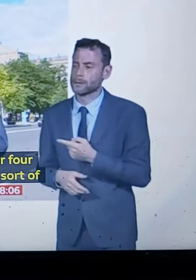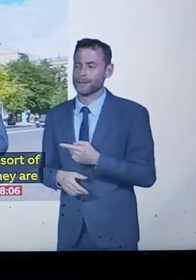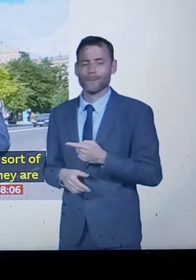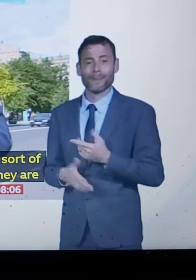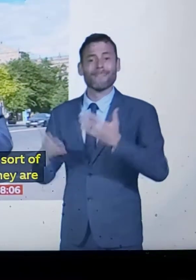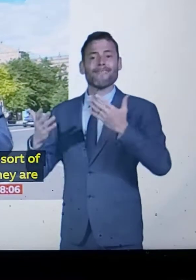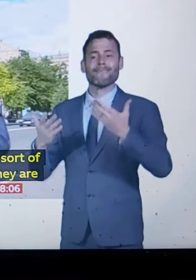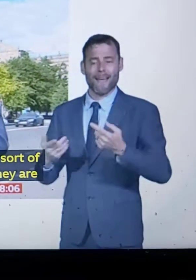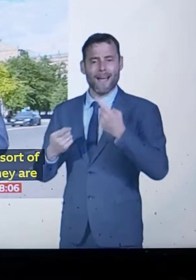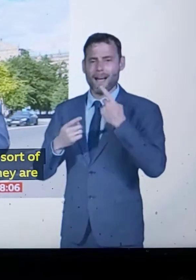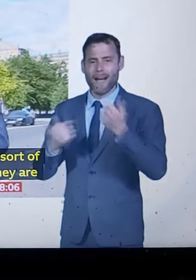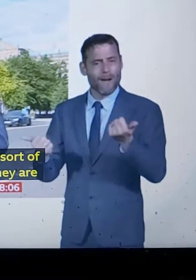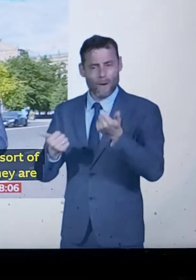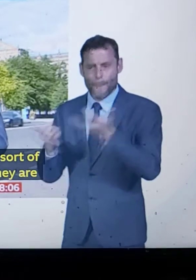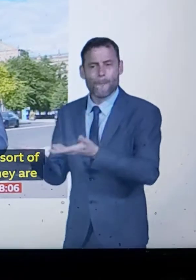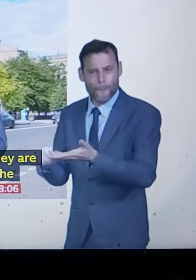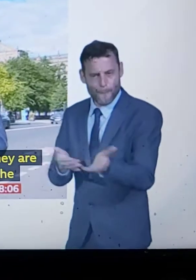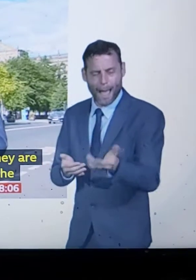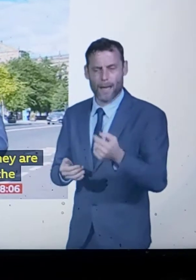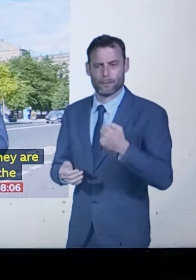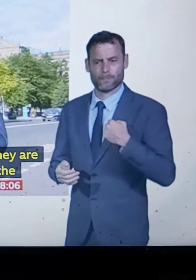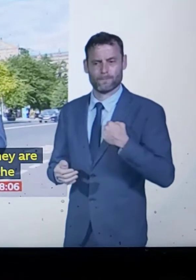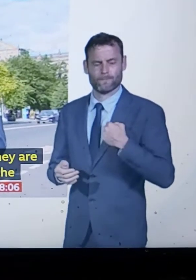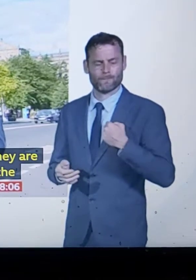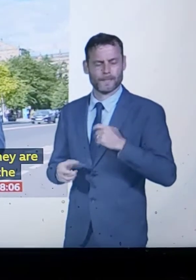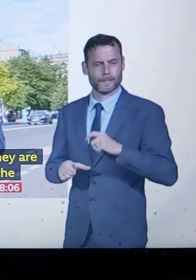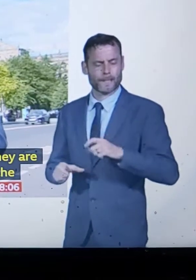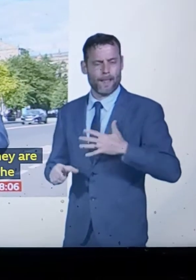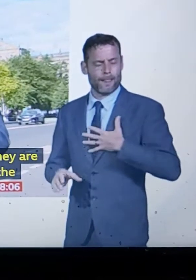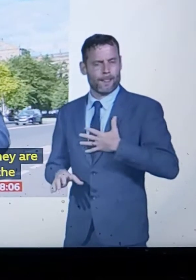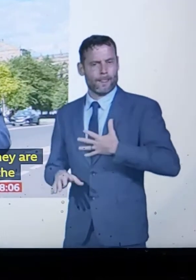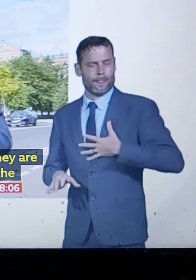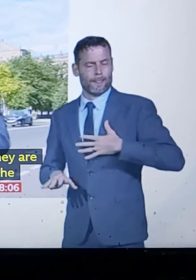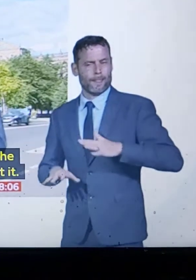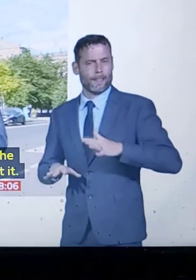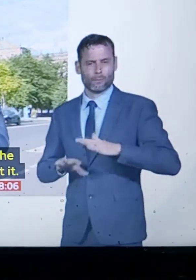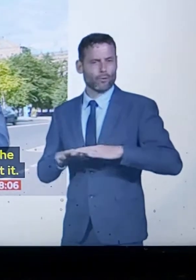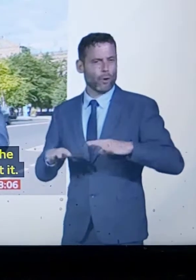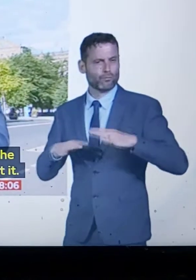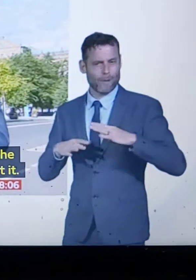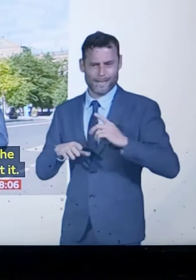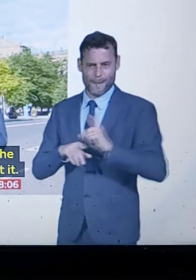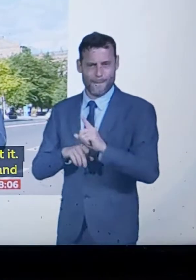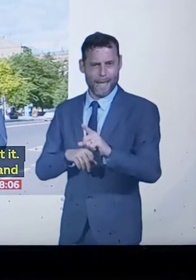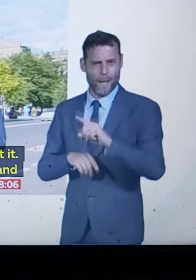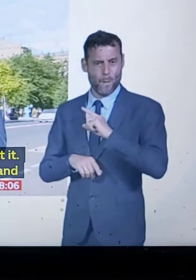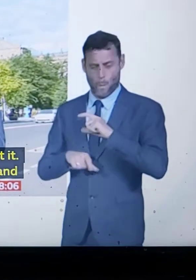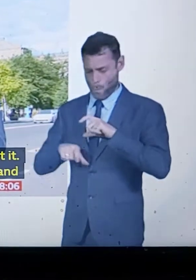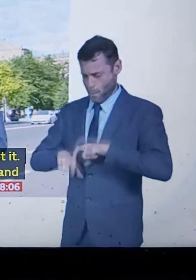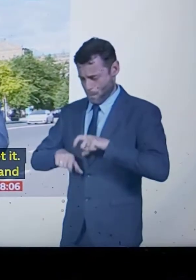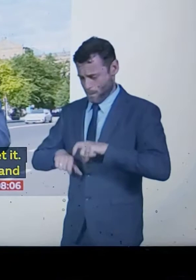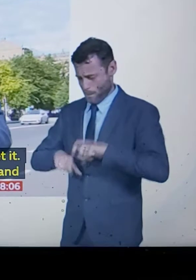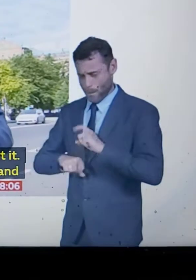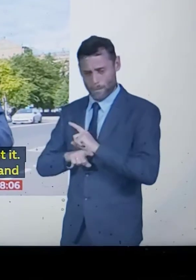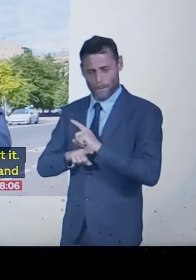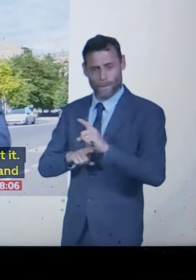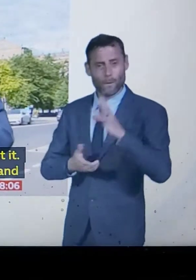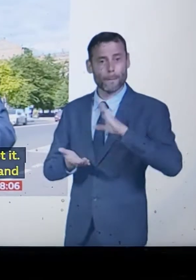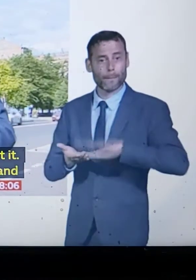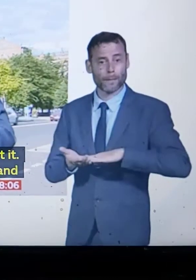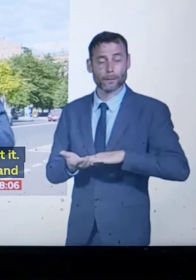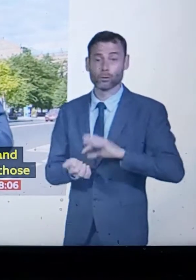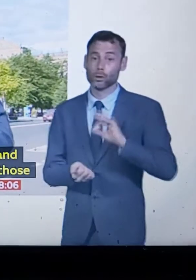anxiety and nervousness amongst many of those people. It's been a long time since they... So